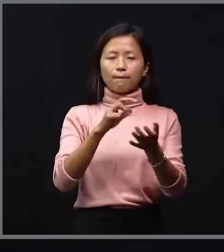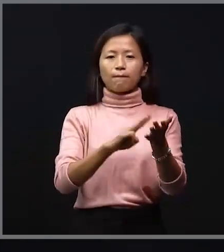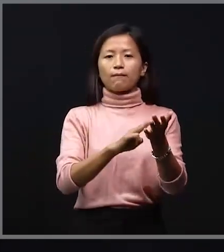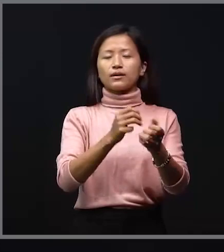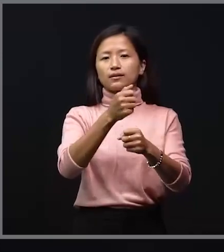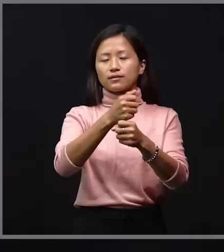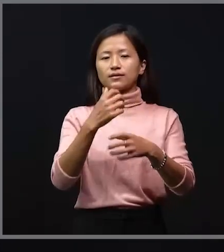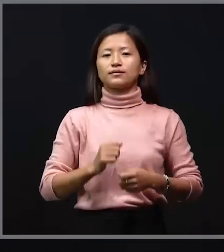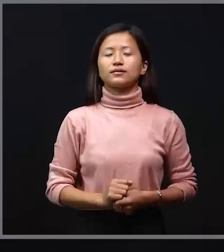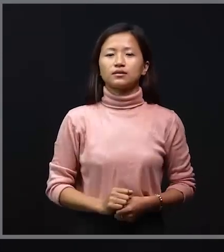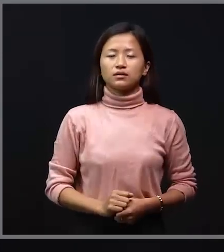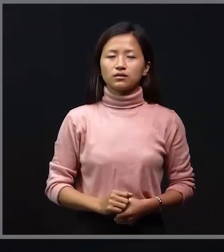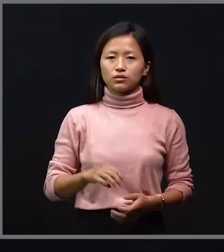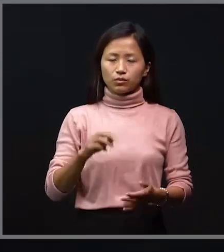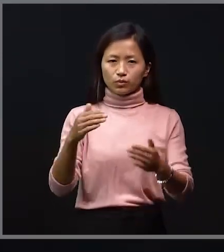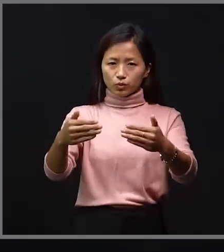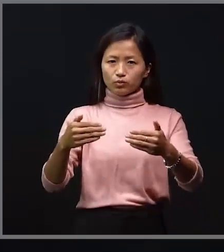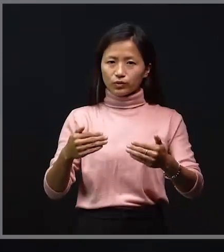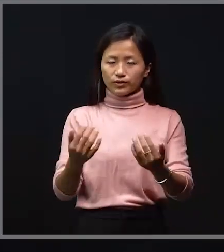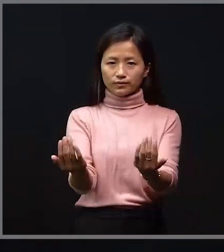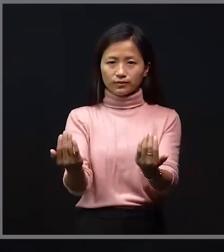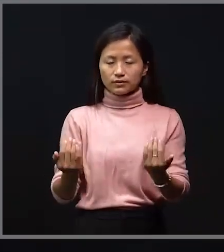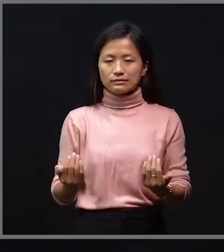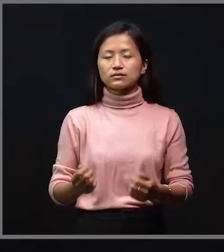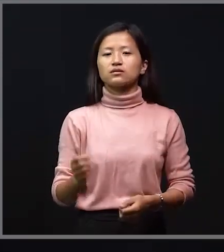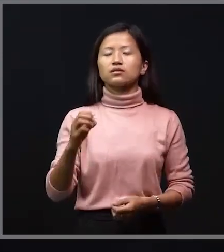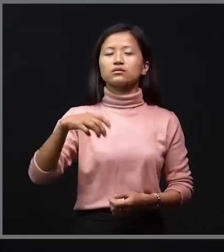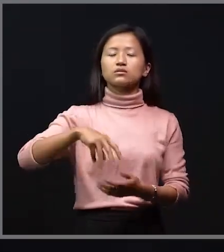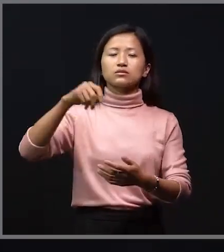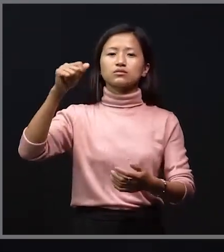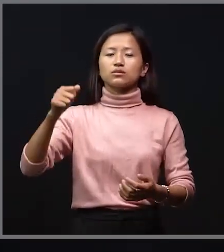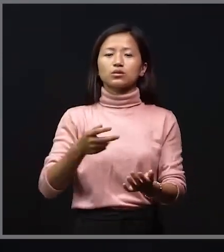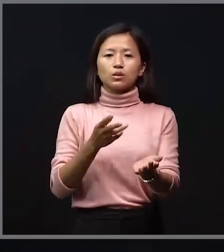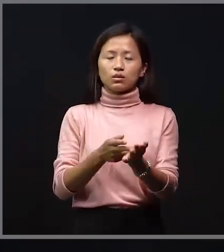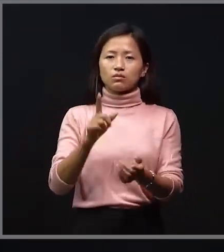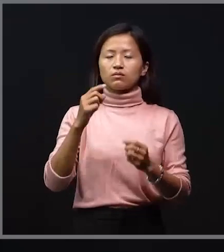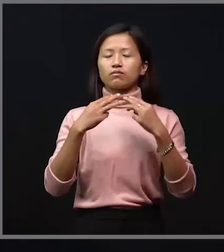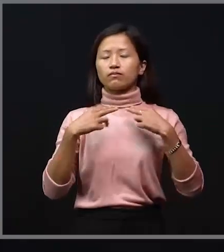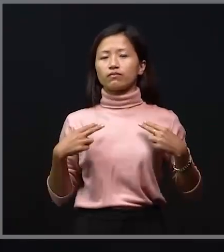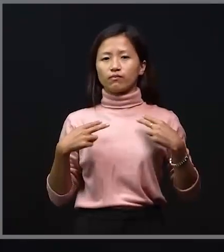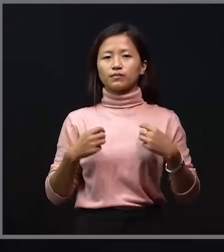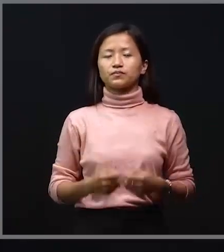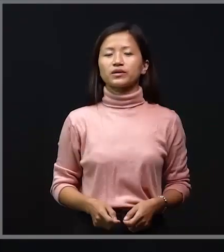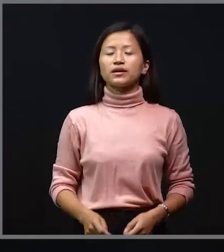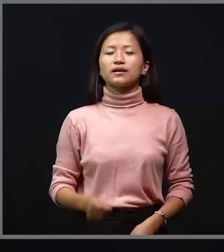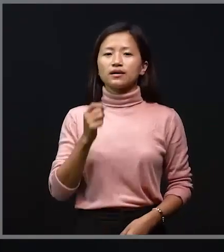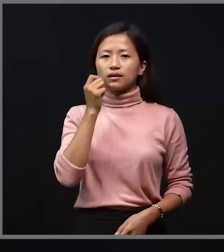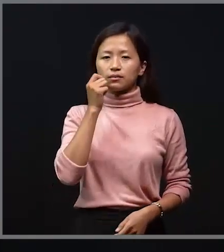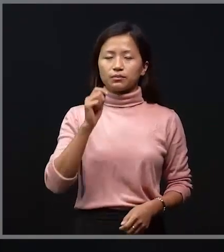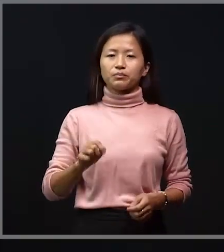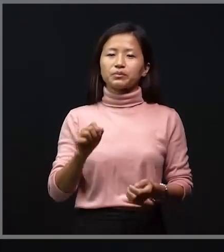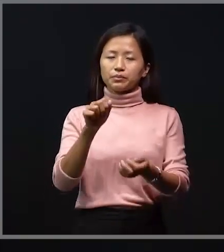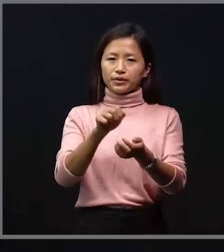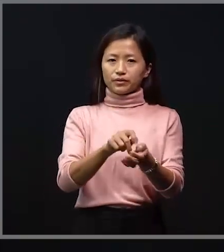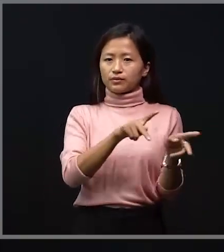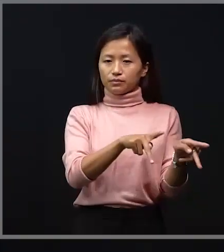protest against the salt law. And once Gandhiji reached this village, he prepared the salt himself